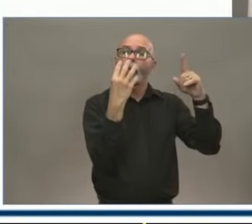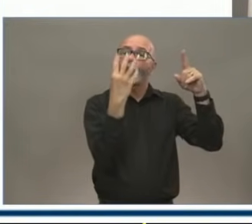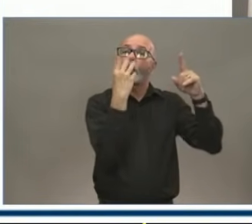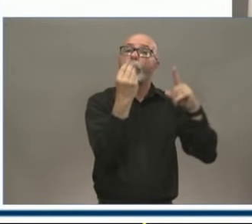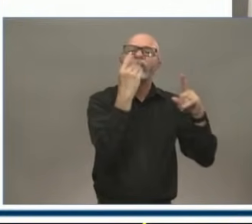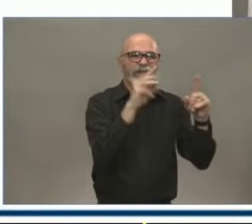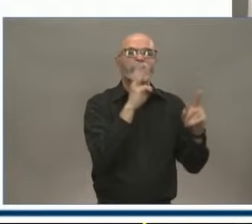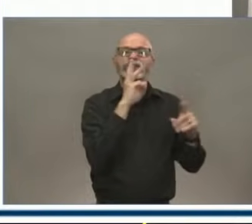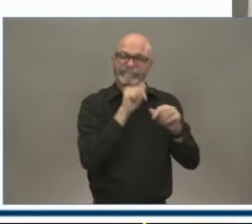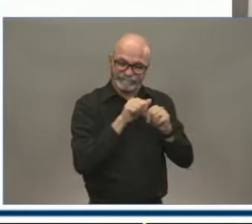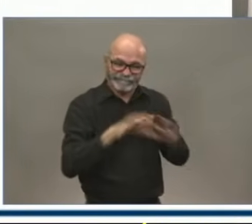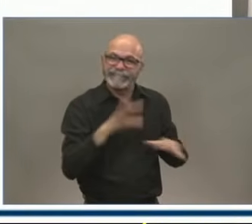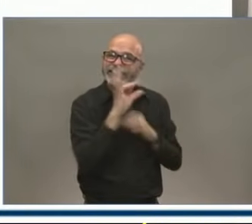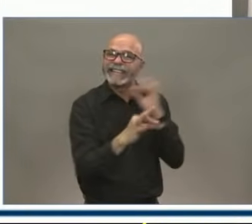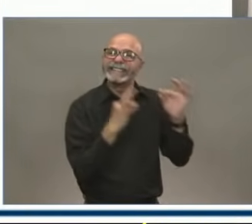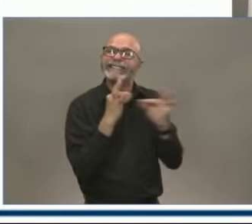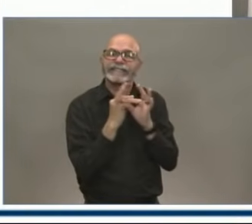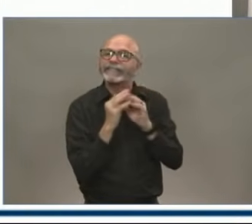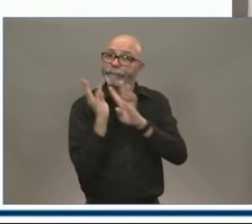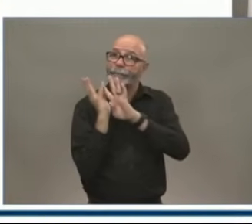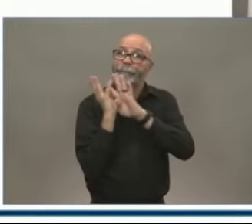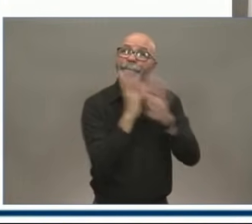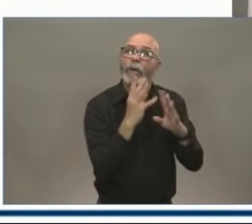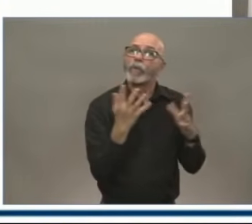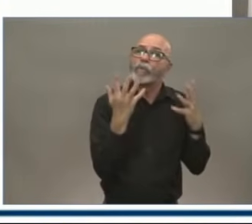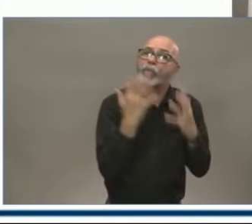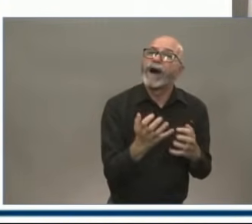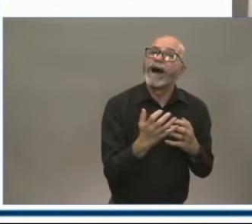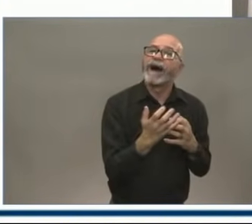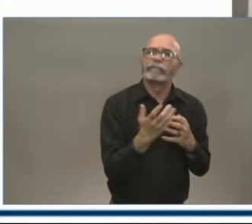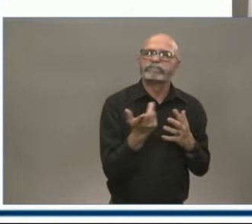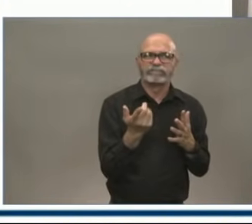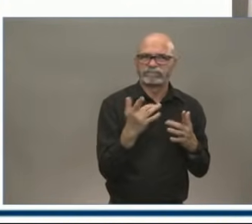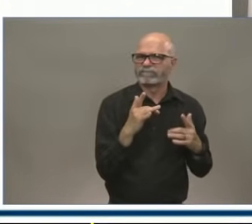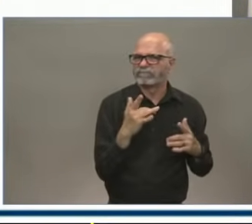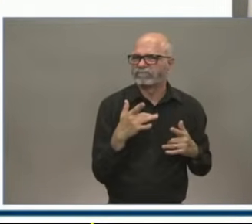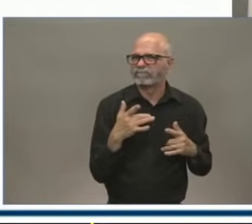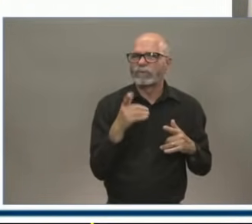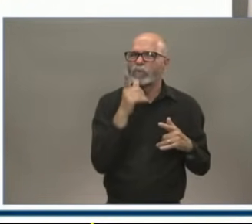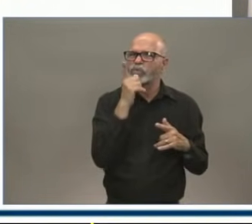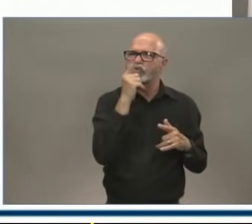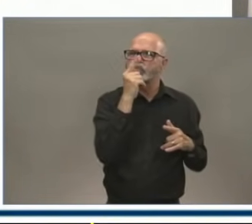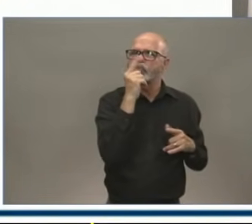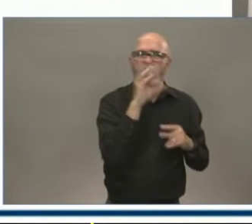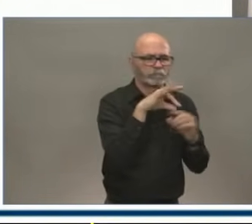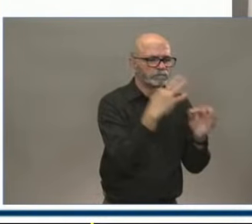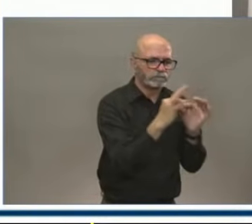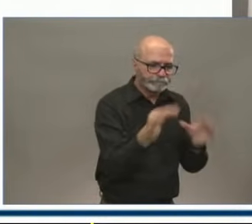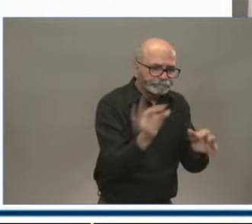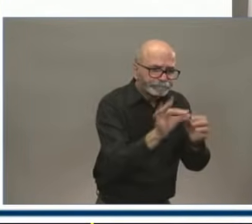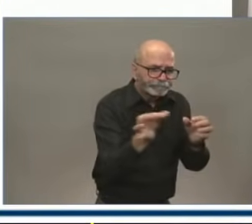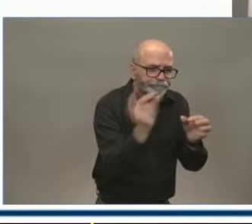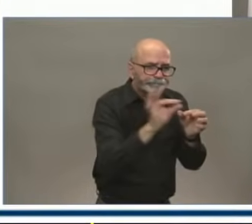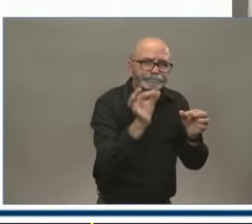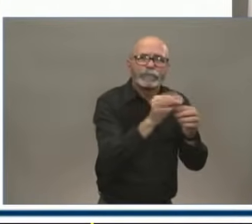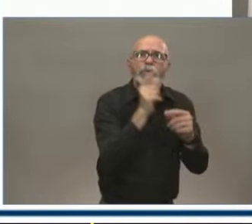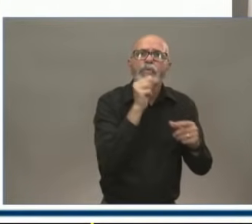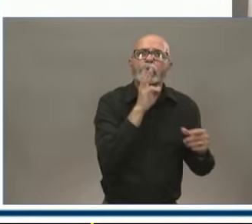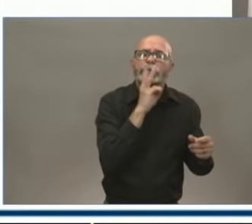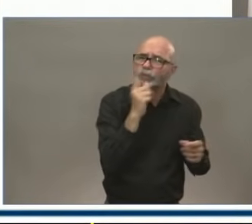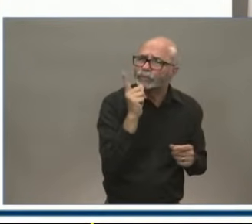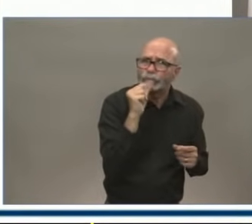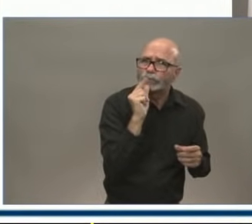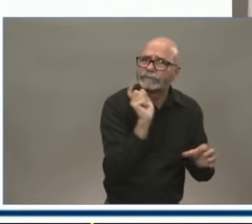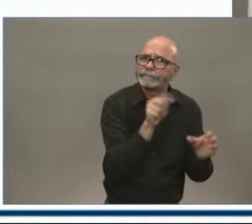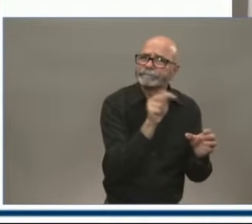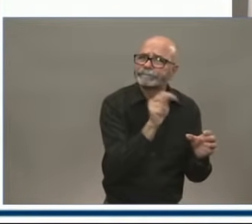if you can discuss that for a bit. And can you tell us who's conducting that and what the results are, and if there's any opportunity